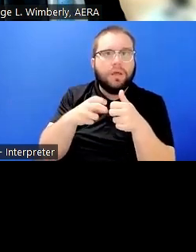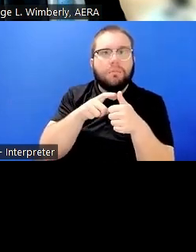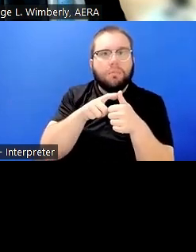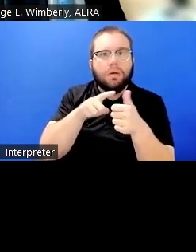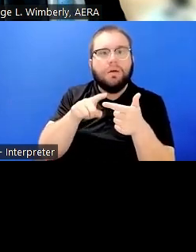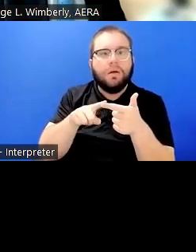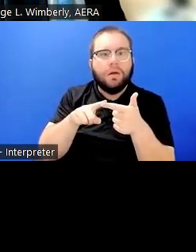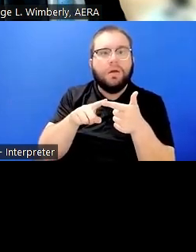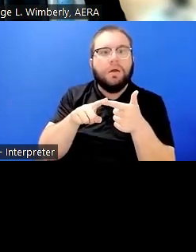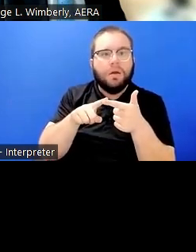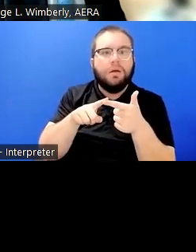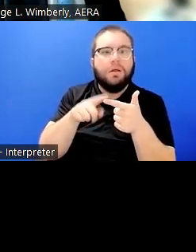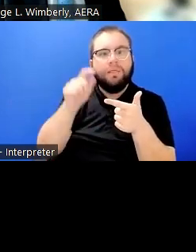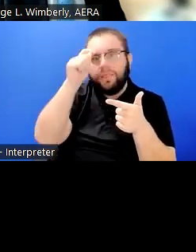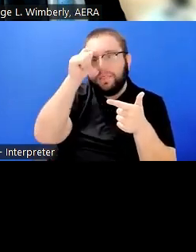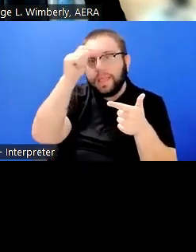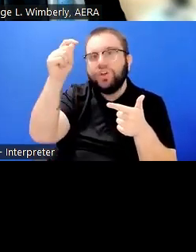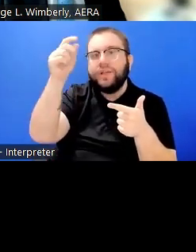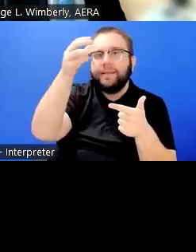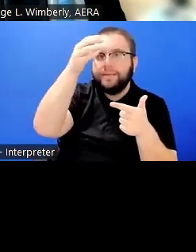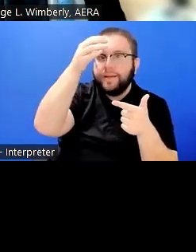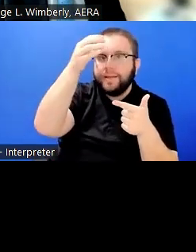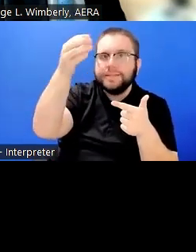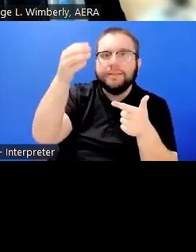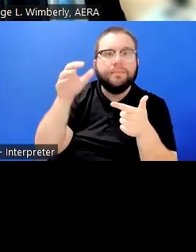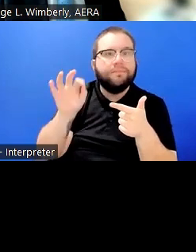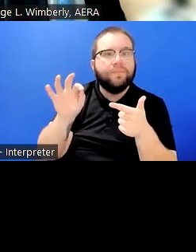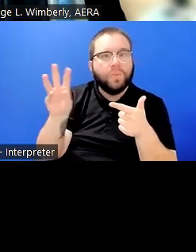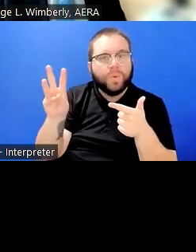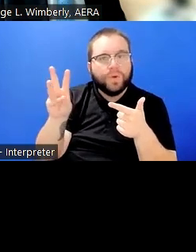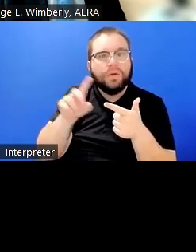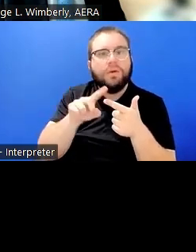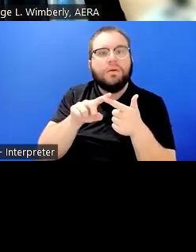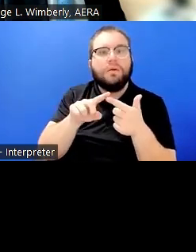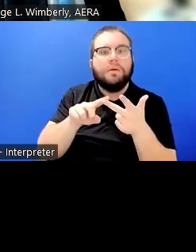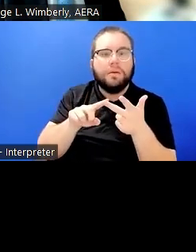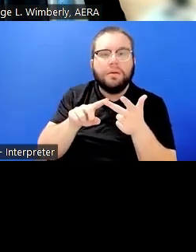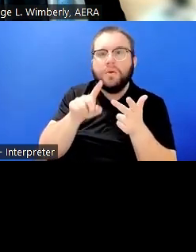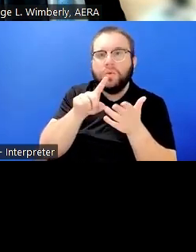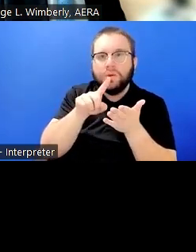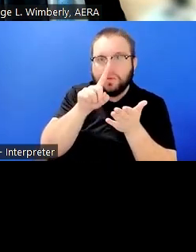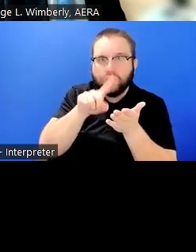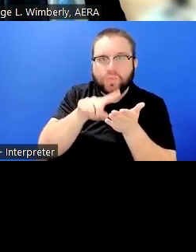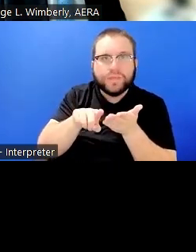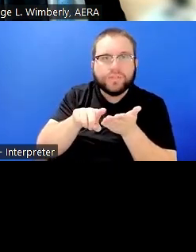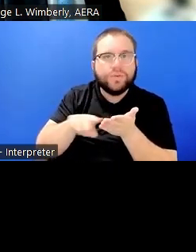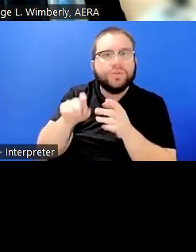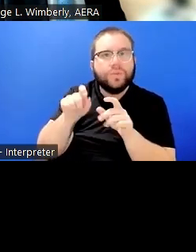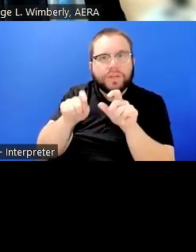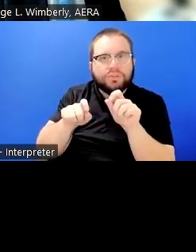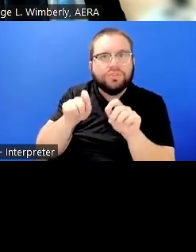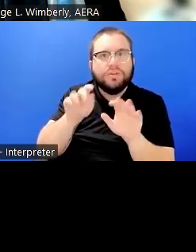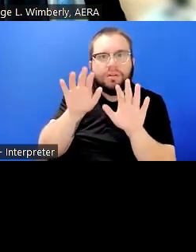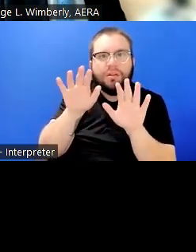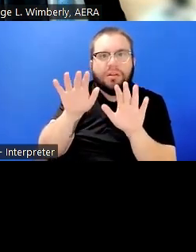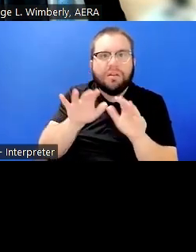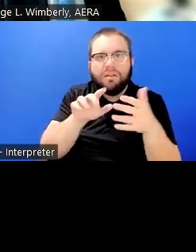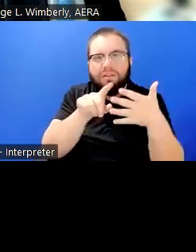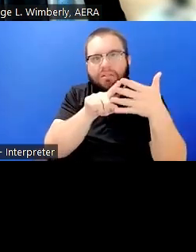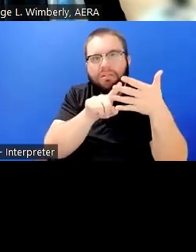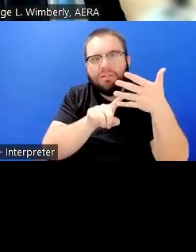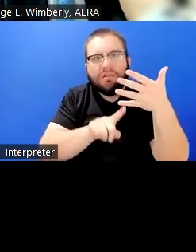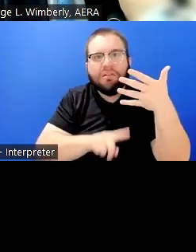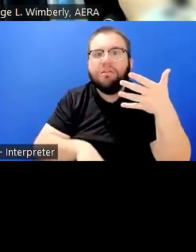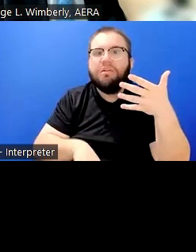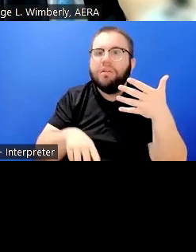all laid out in the call, that you follow these steps. I often do like a checklist. Have we done all